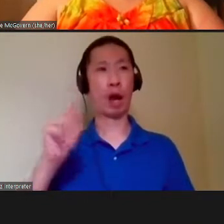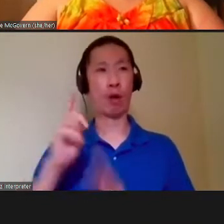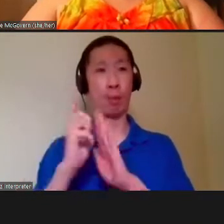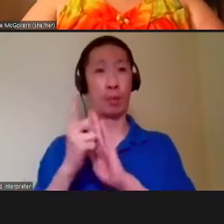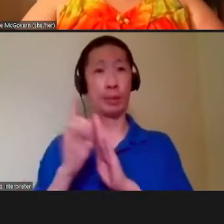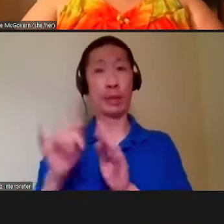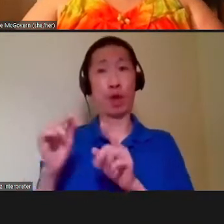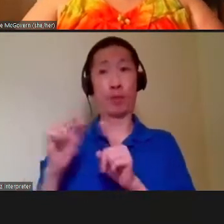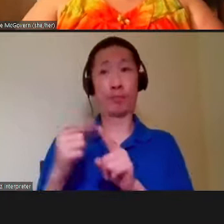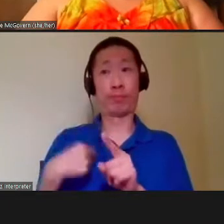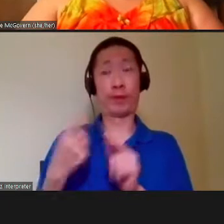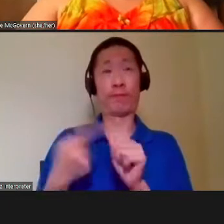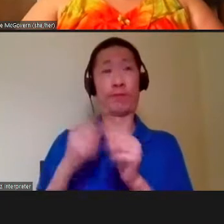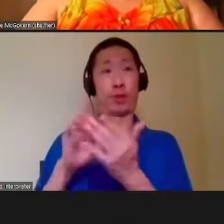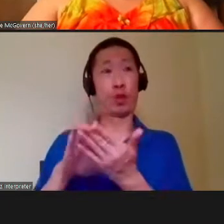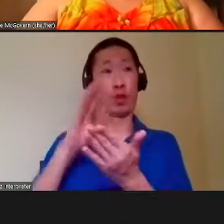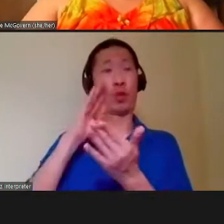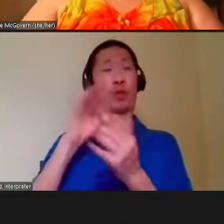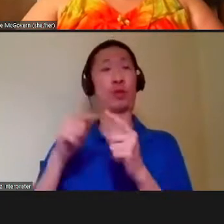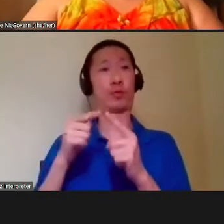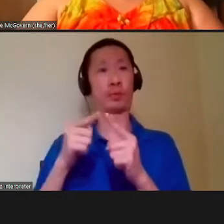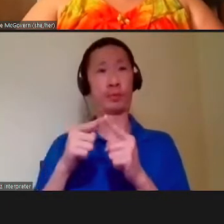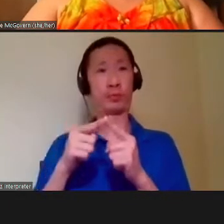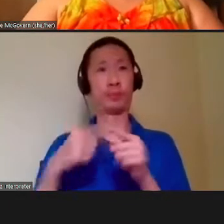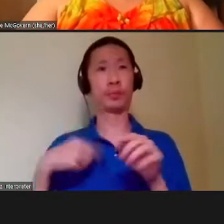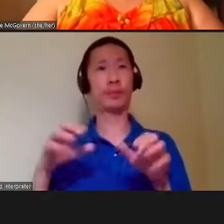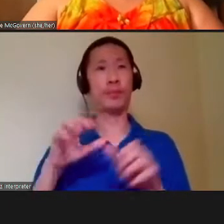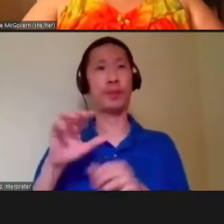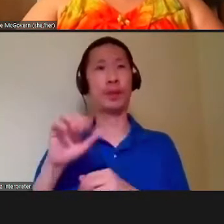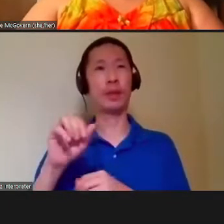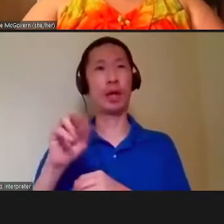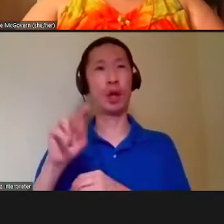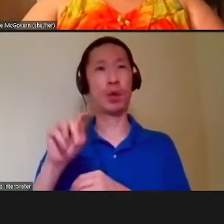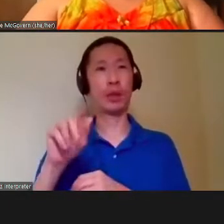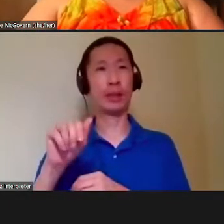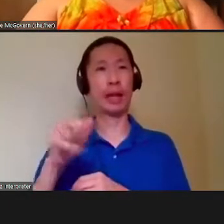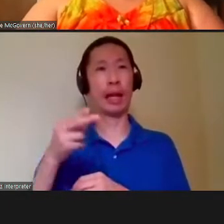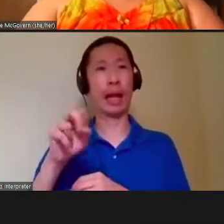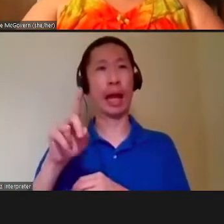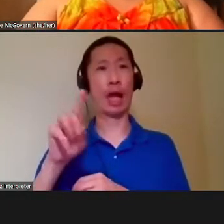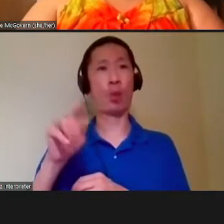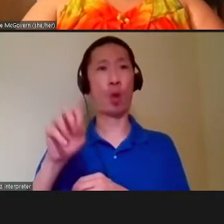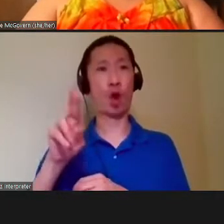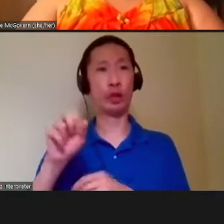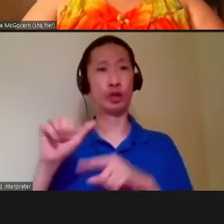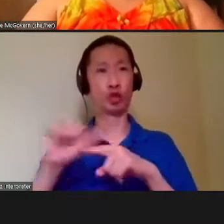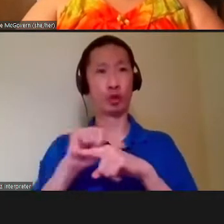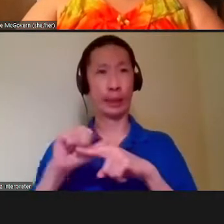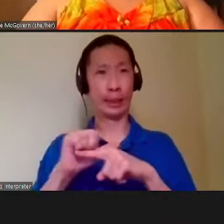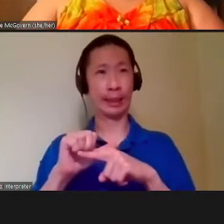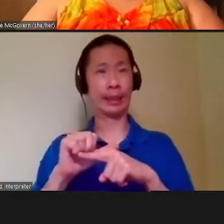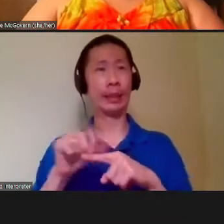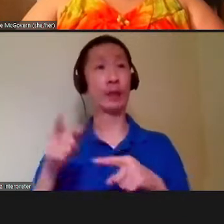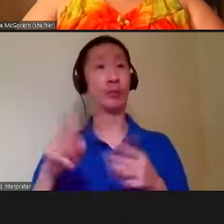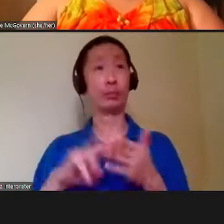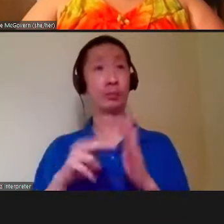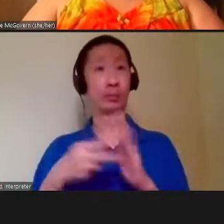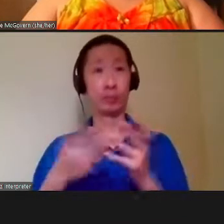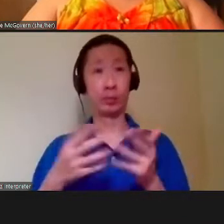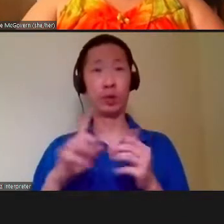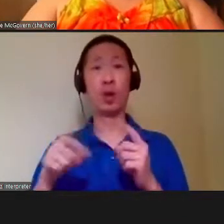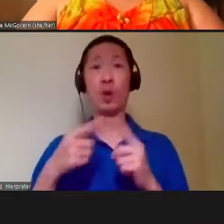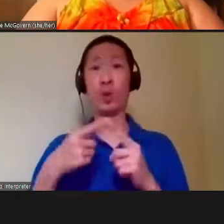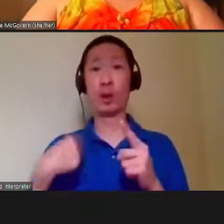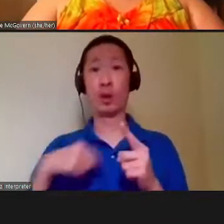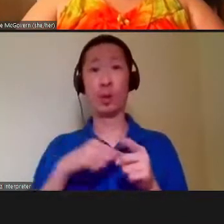first heard when going through the Aorta Headwaters training. And what that really means is that when we